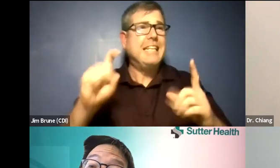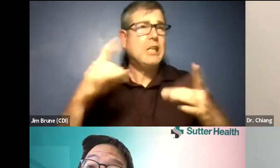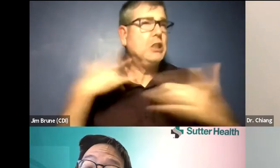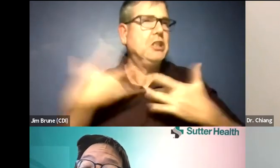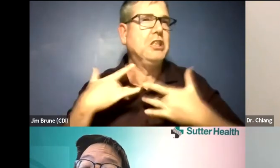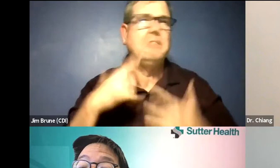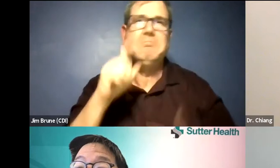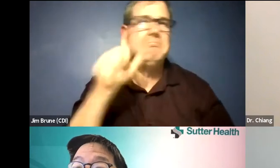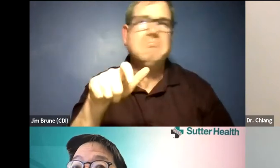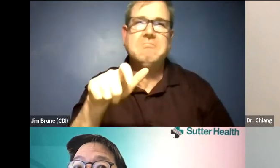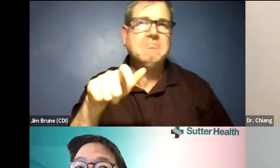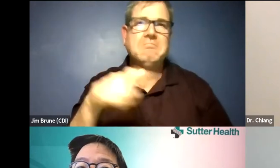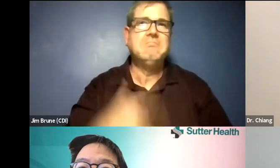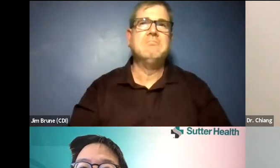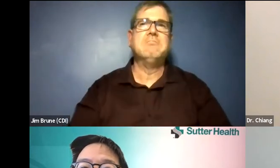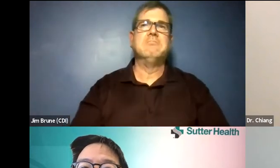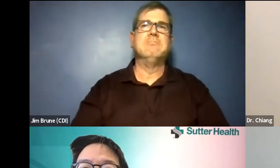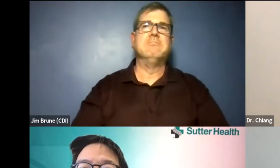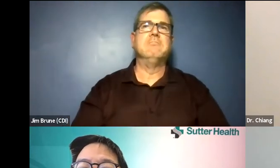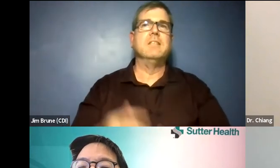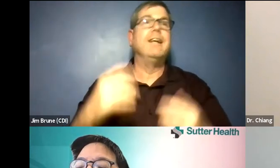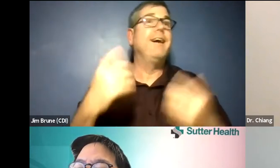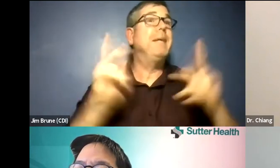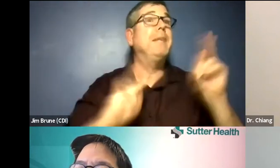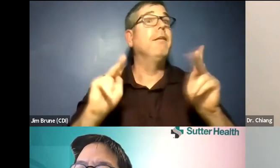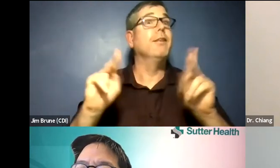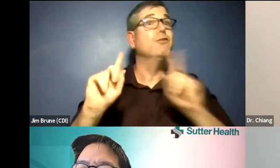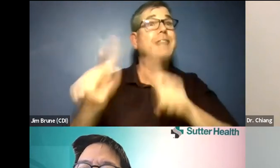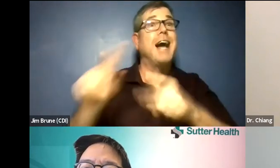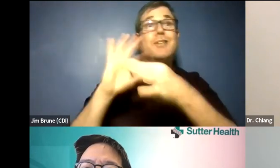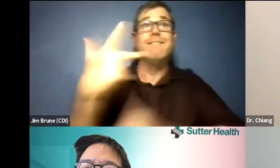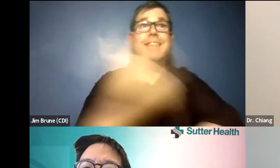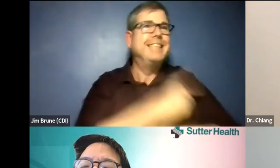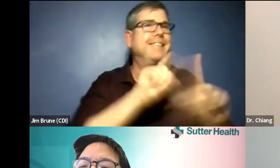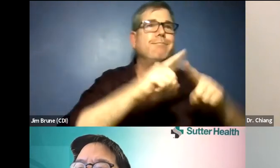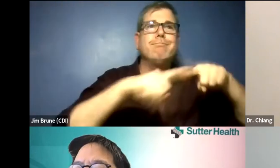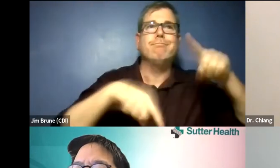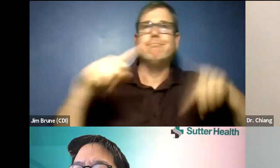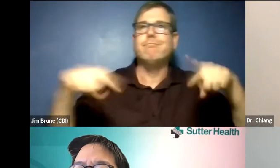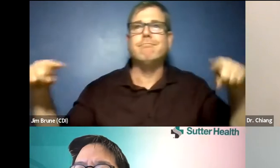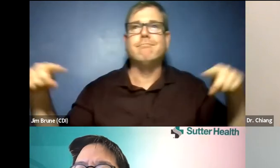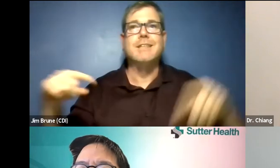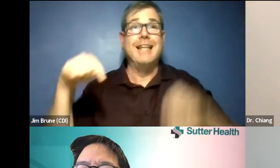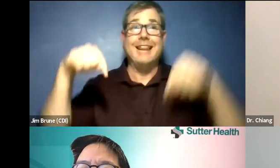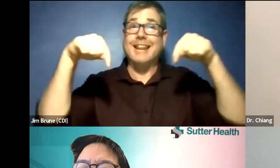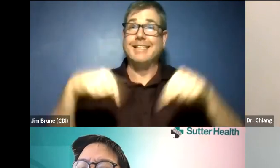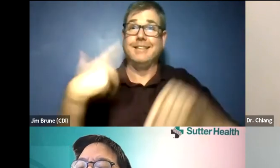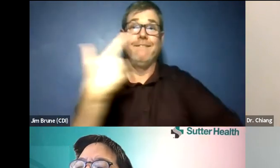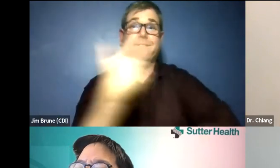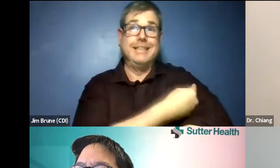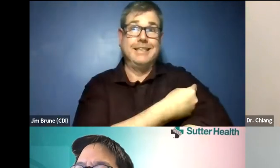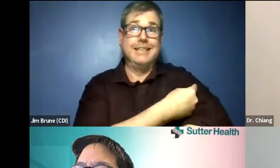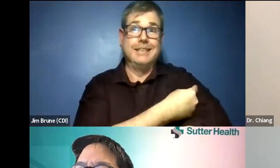to vaccines differently. And for this vaccine, the older you are, the